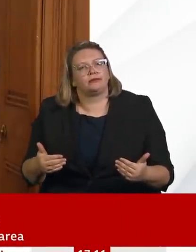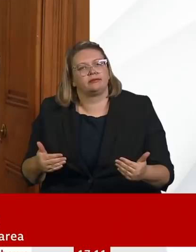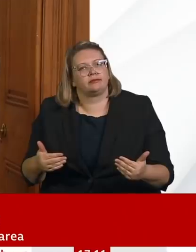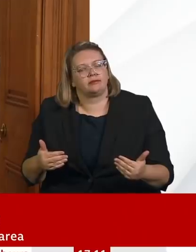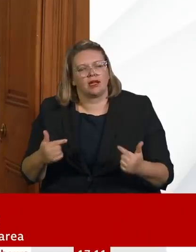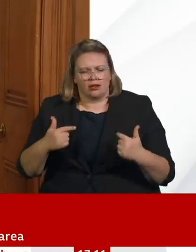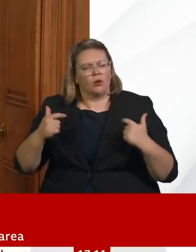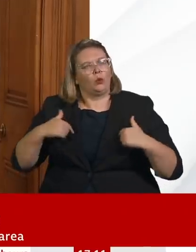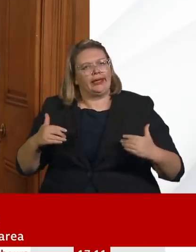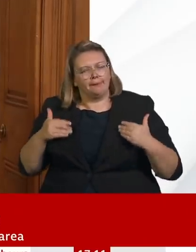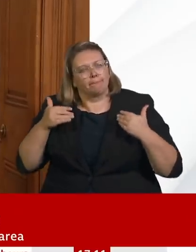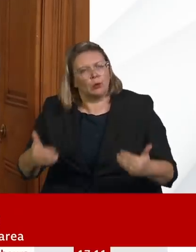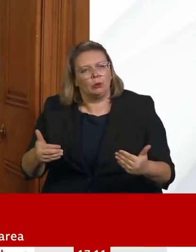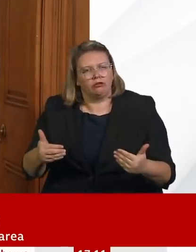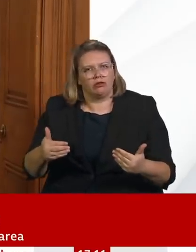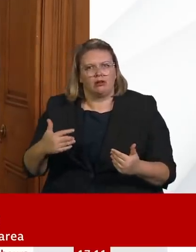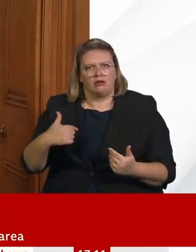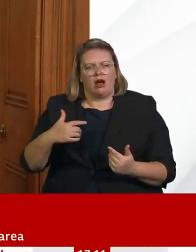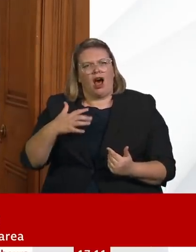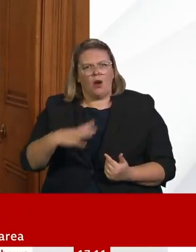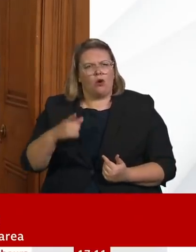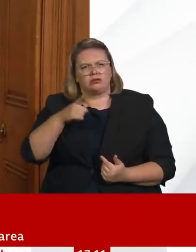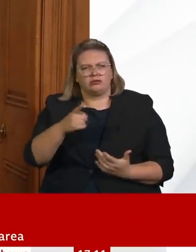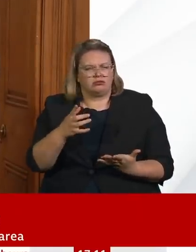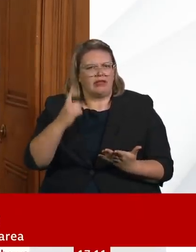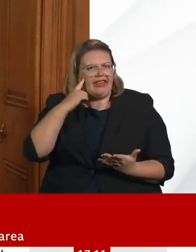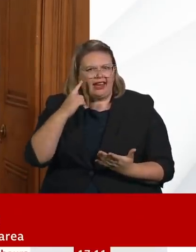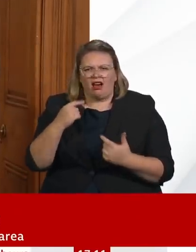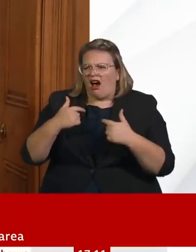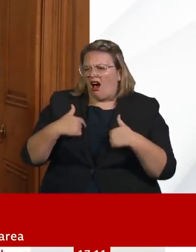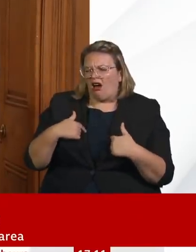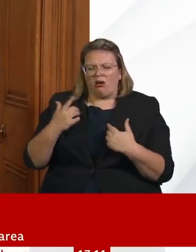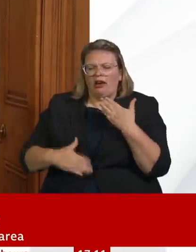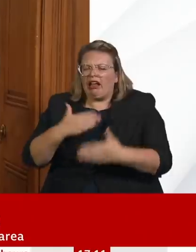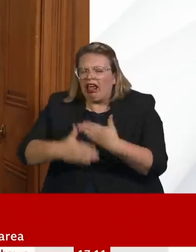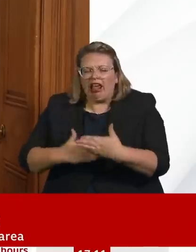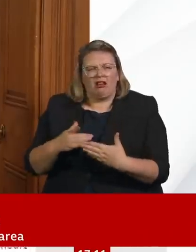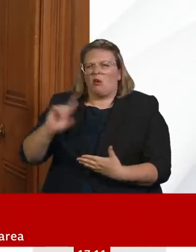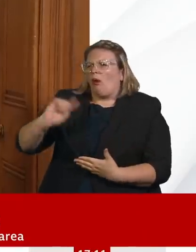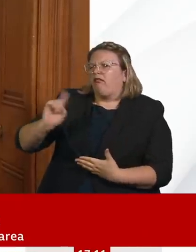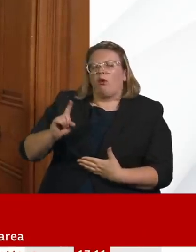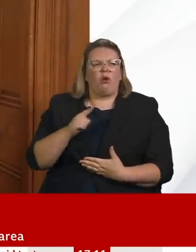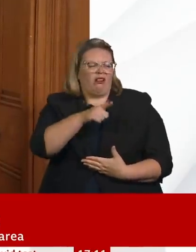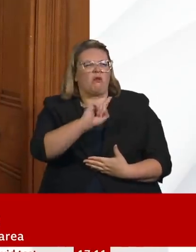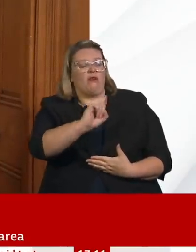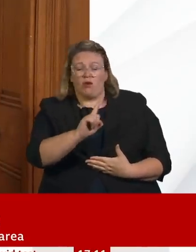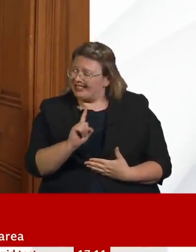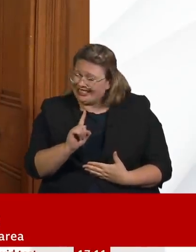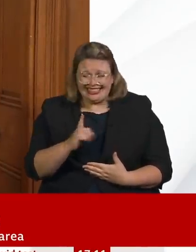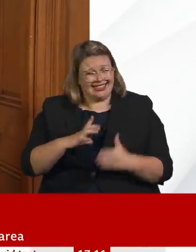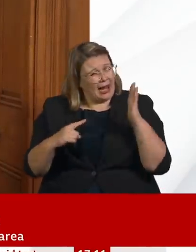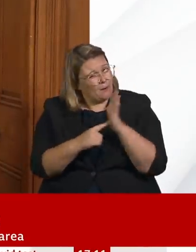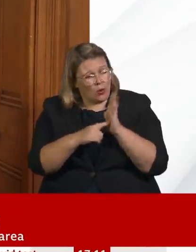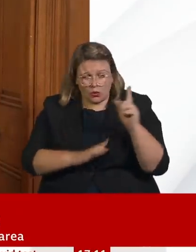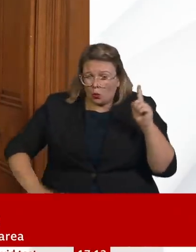want anybody to think that your actions, our actions, are in vain or the efforts in vain, because our collective action across the country has